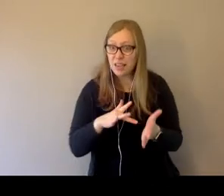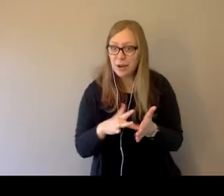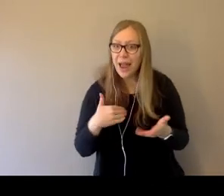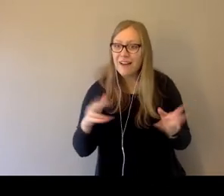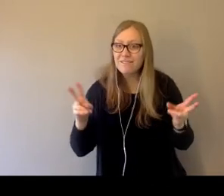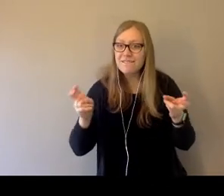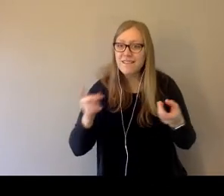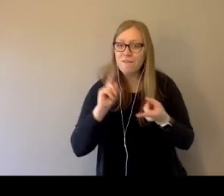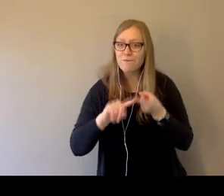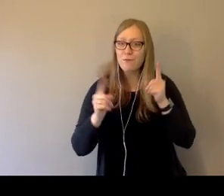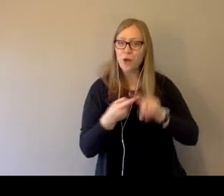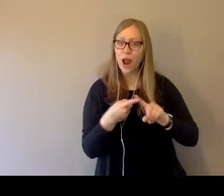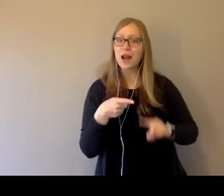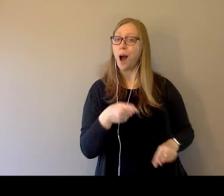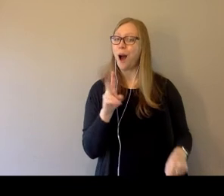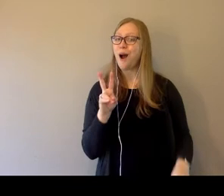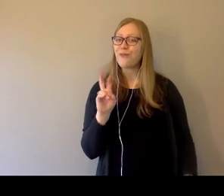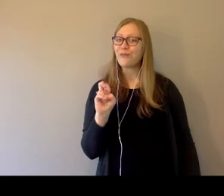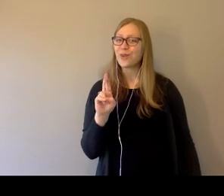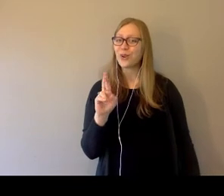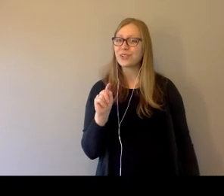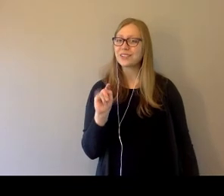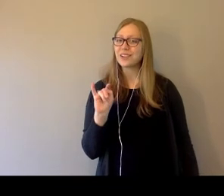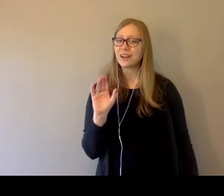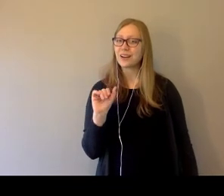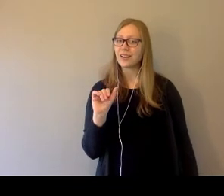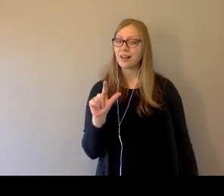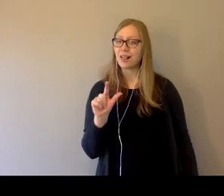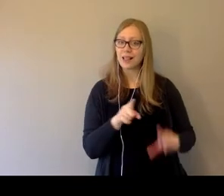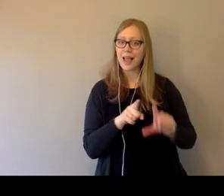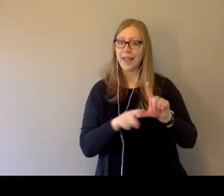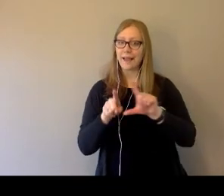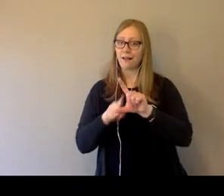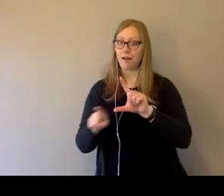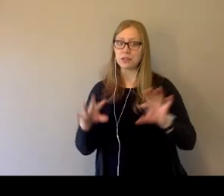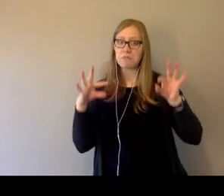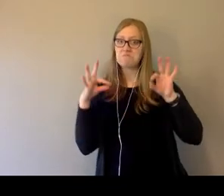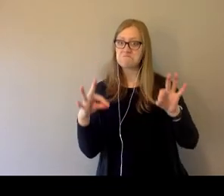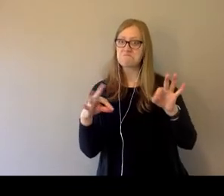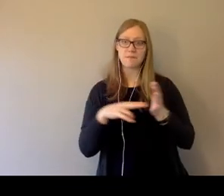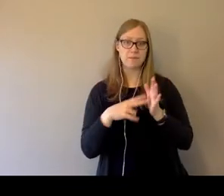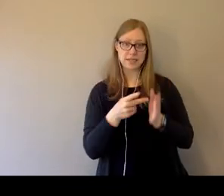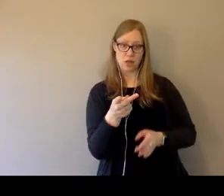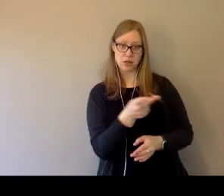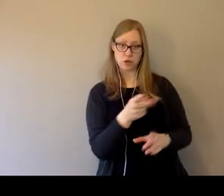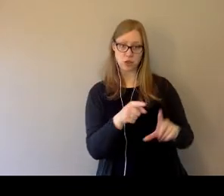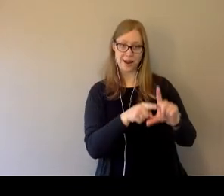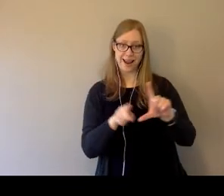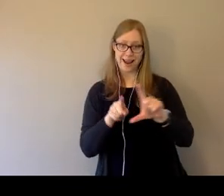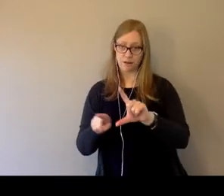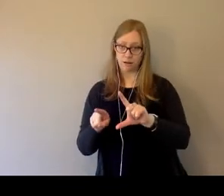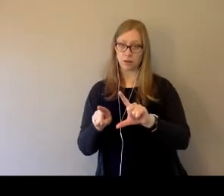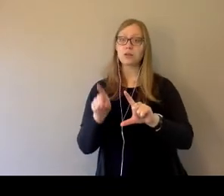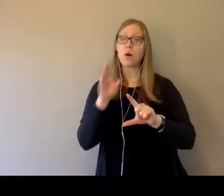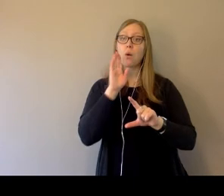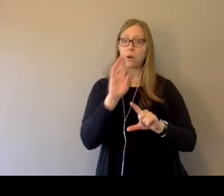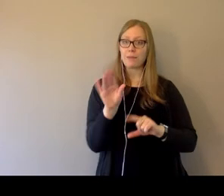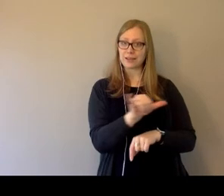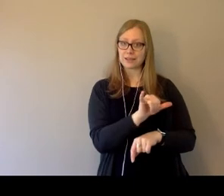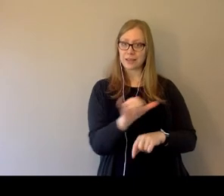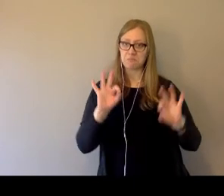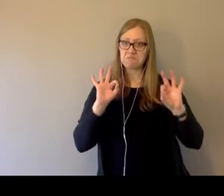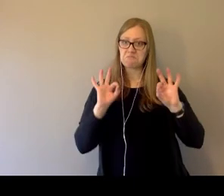vertical angles are also congruent to each other. So there we go, two angles that are the same. I'm going to make the conclusion based on the